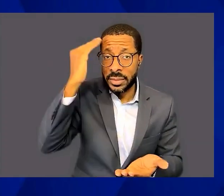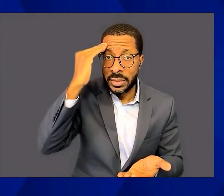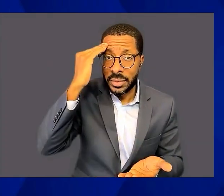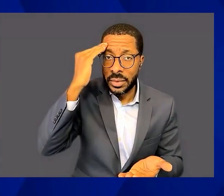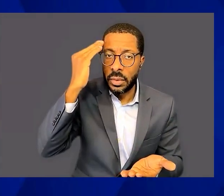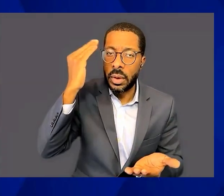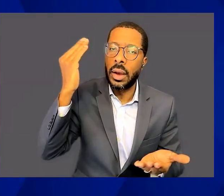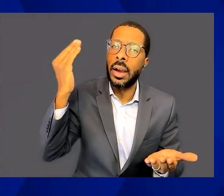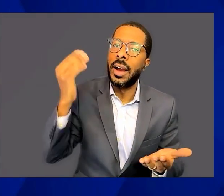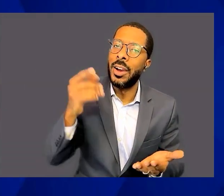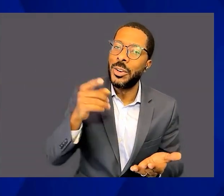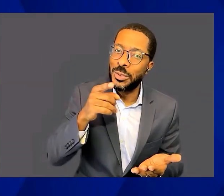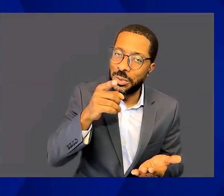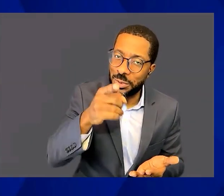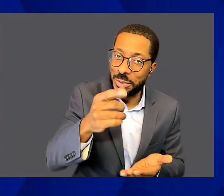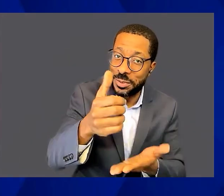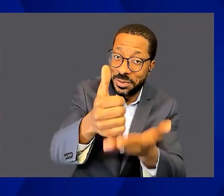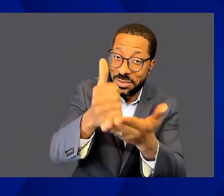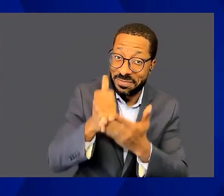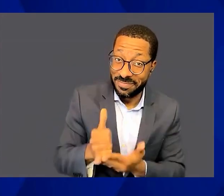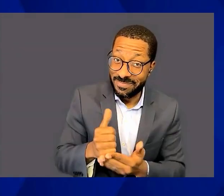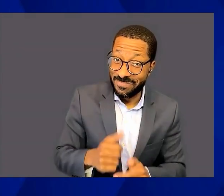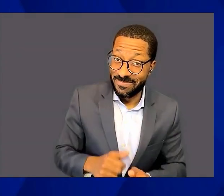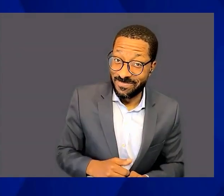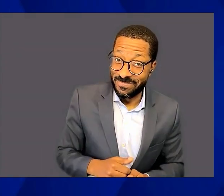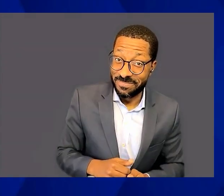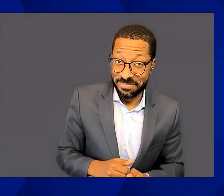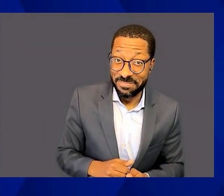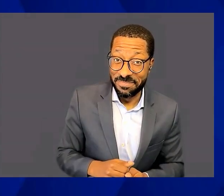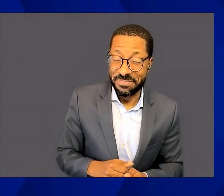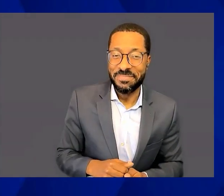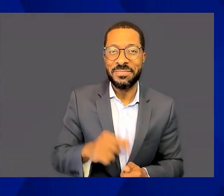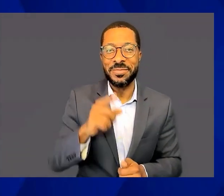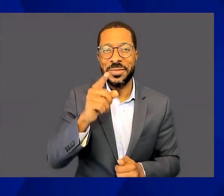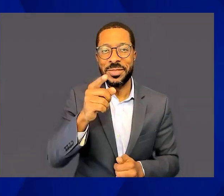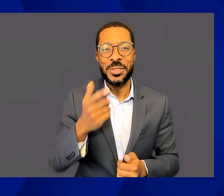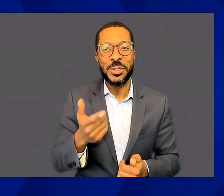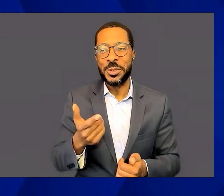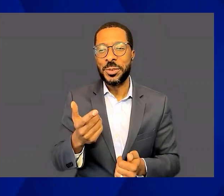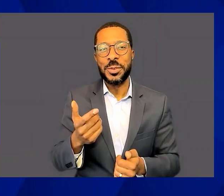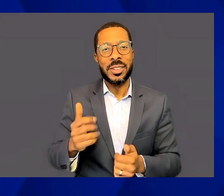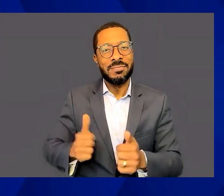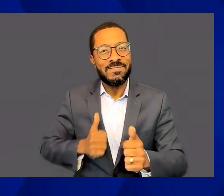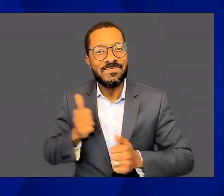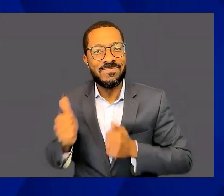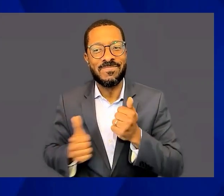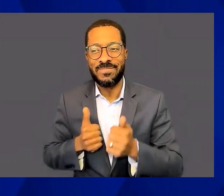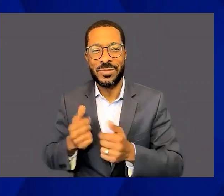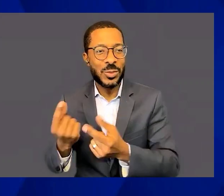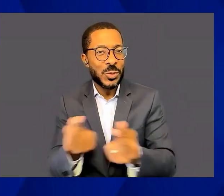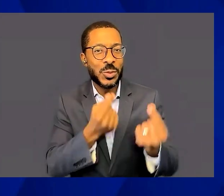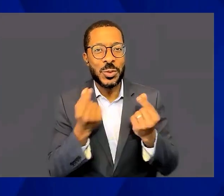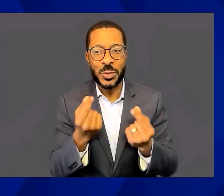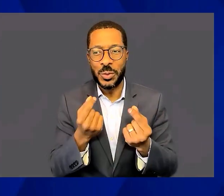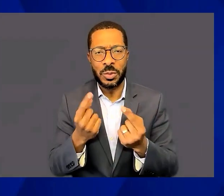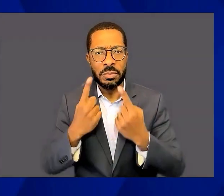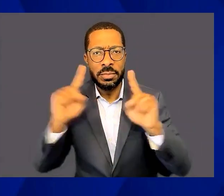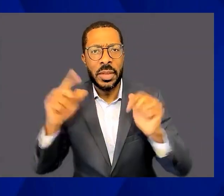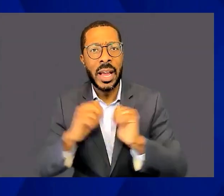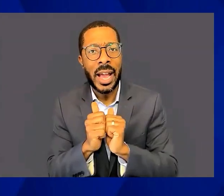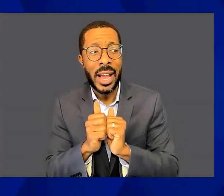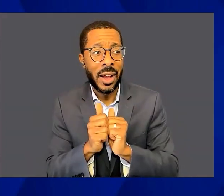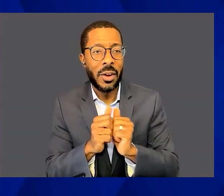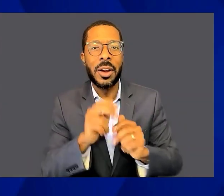research opportunities are supported by the National Science Foundation. That means that they are made possible by public